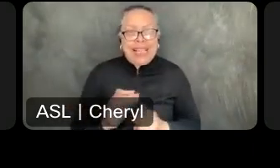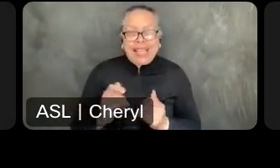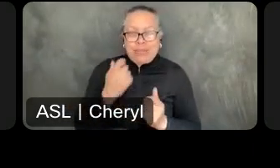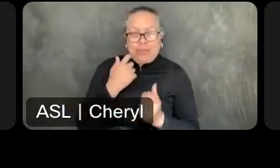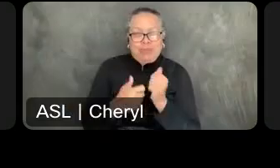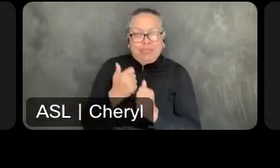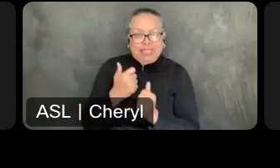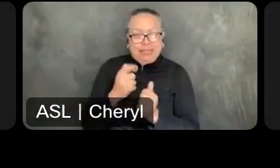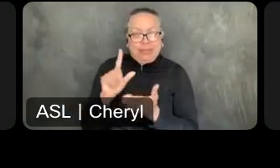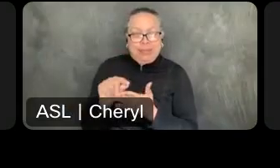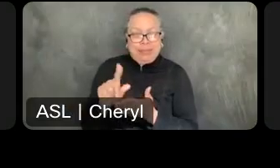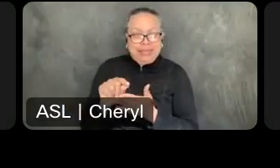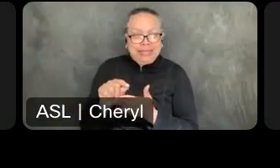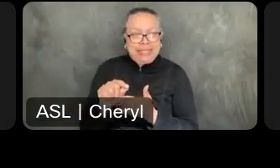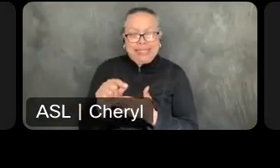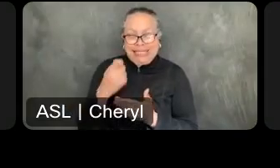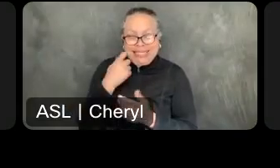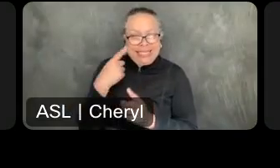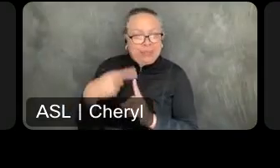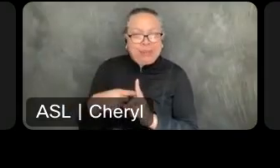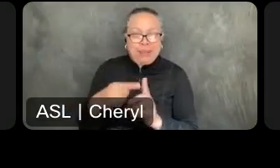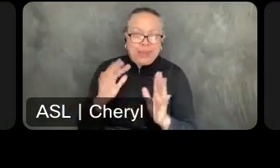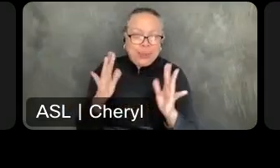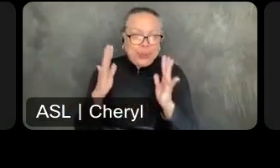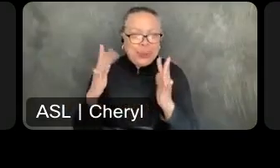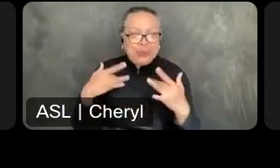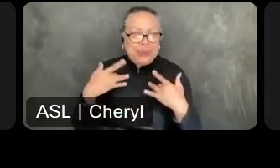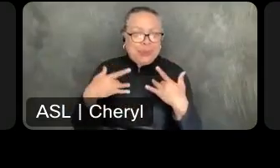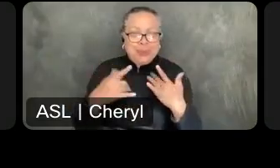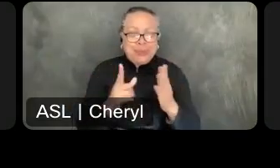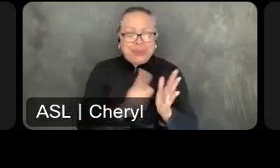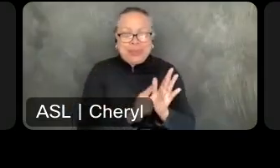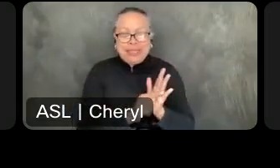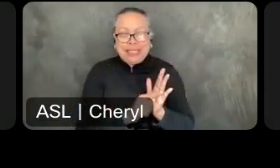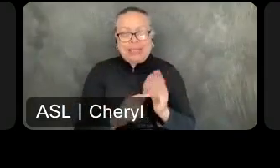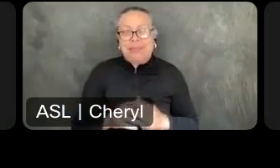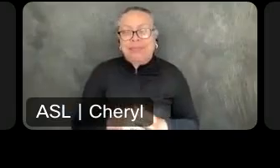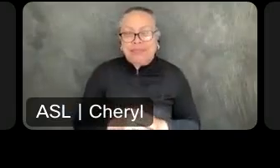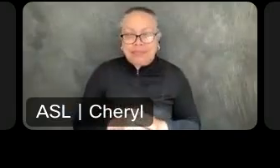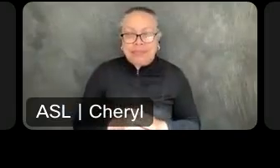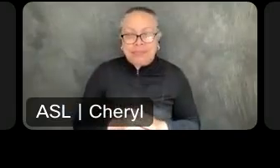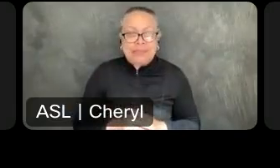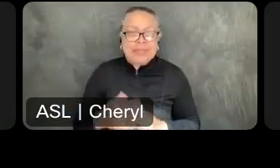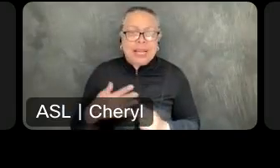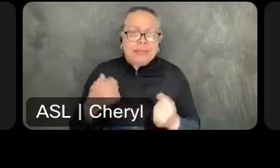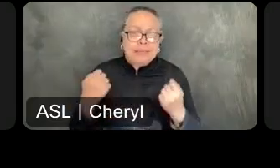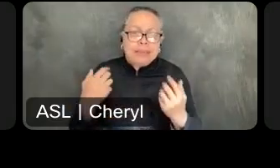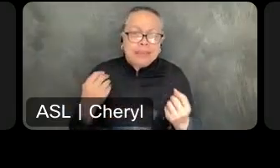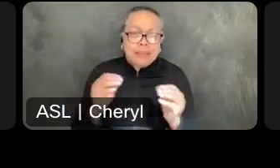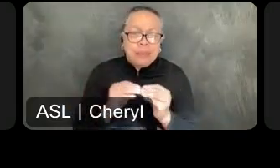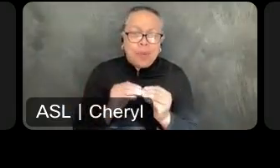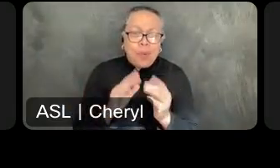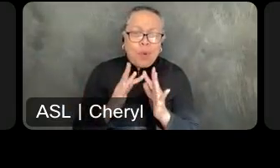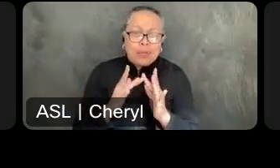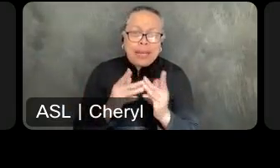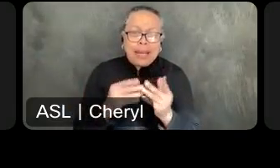resource published just this month. Woohoo! We're so excited. But we have a bunch of different resources available